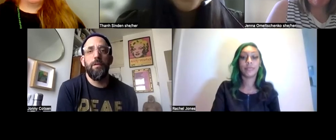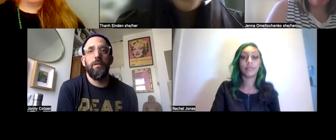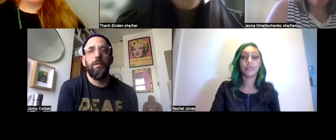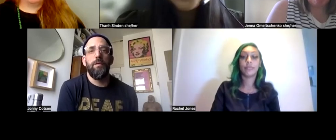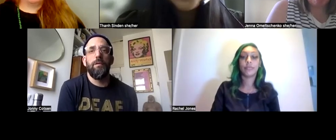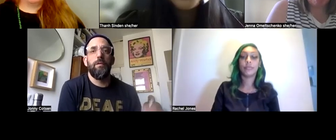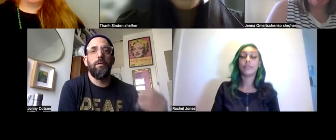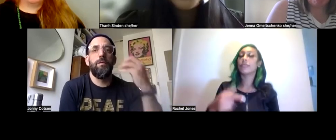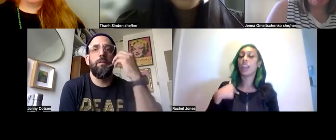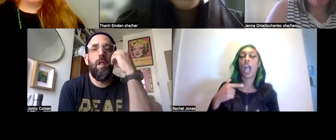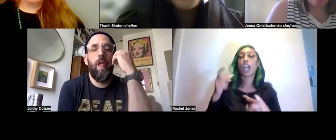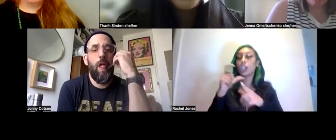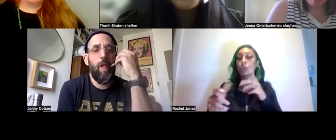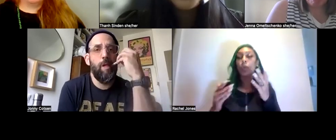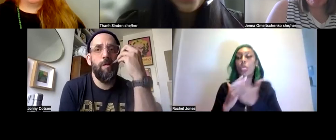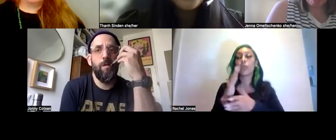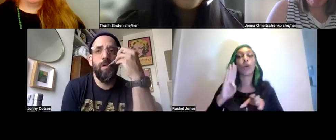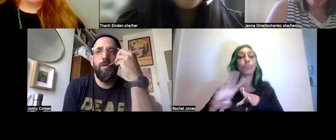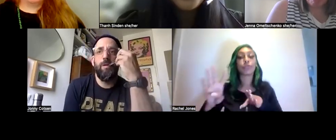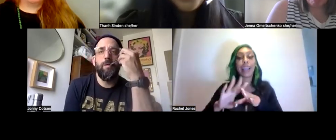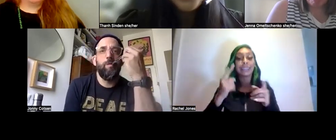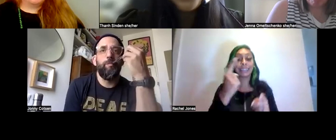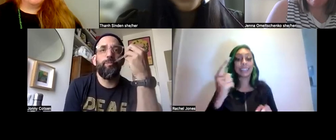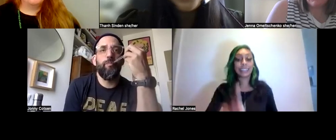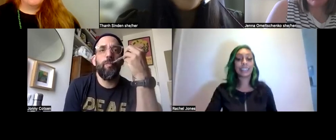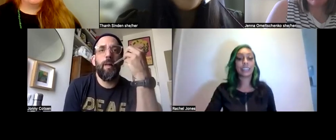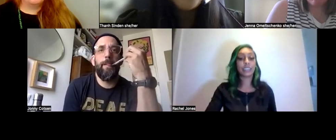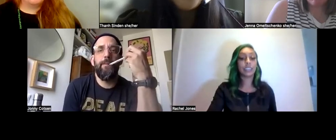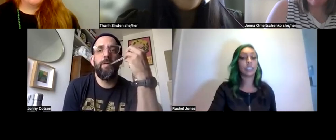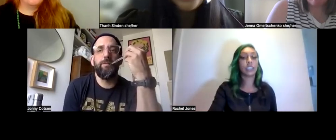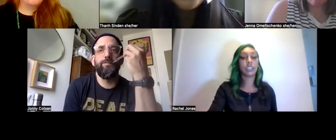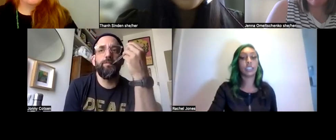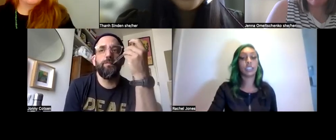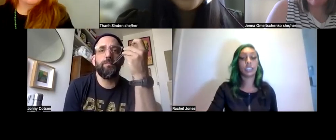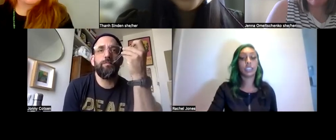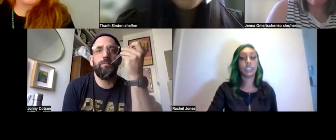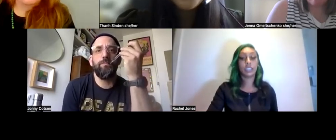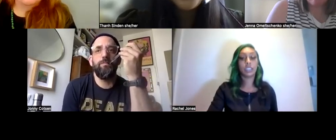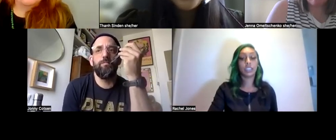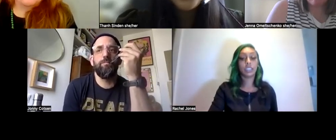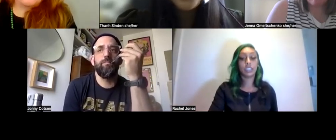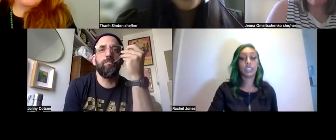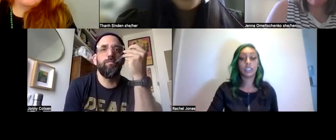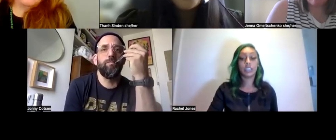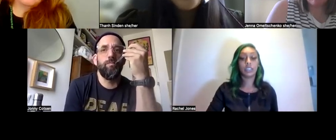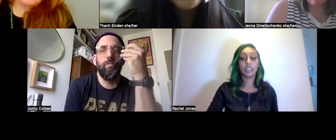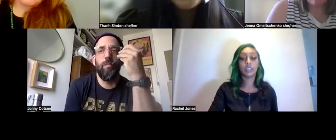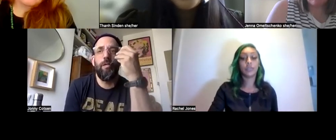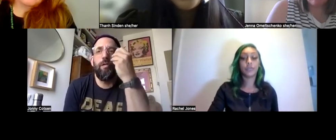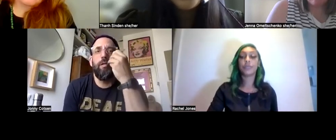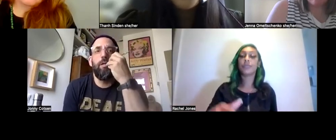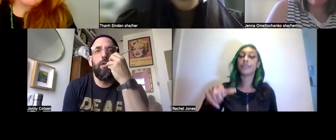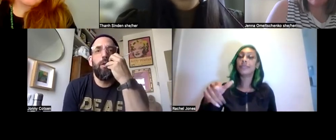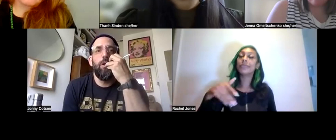through all of our practice that we've been speaking to this morning on the panel, is that we're in